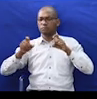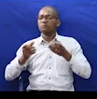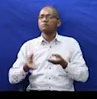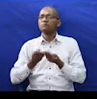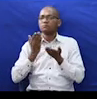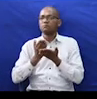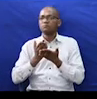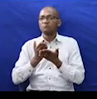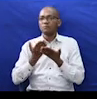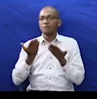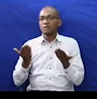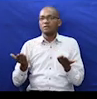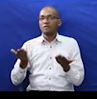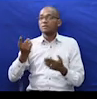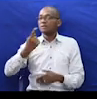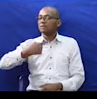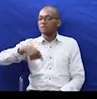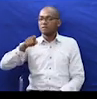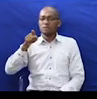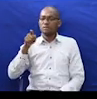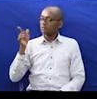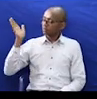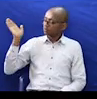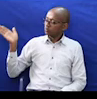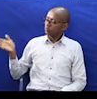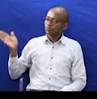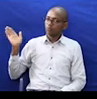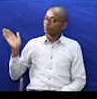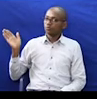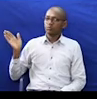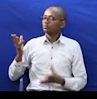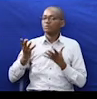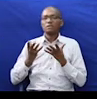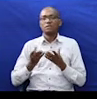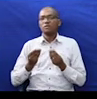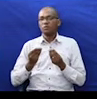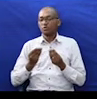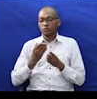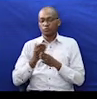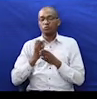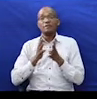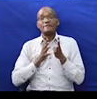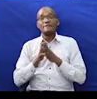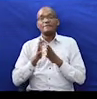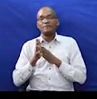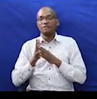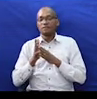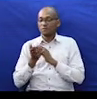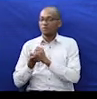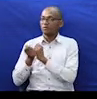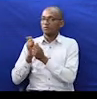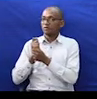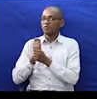And then from here now, it is very, very simple to use the definitions of the ratio